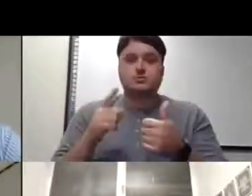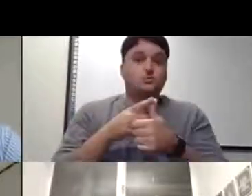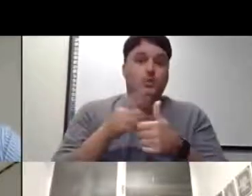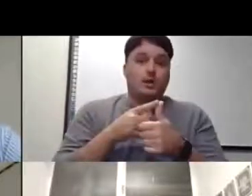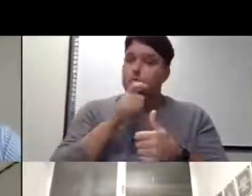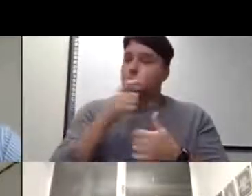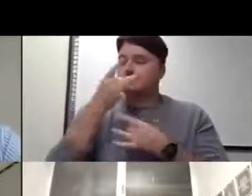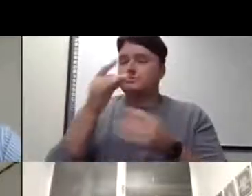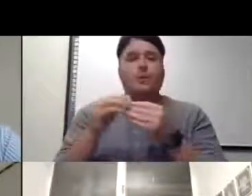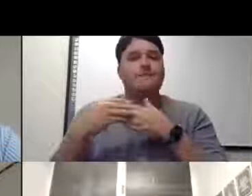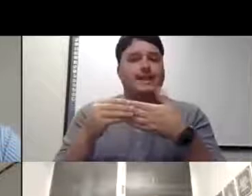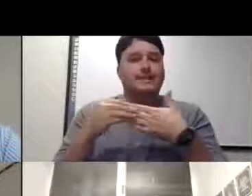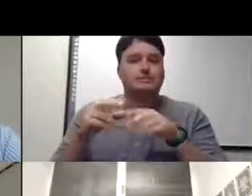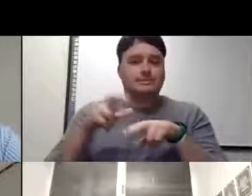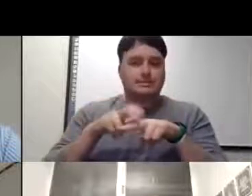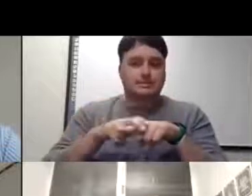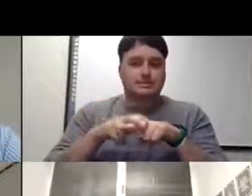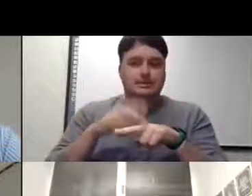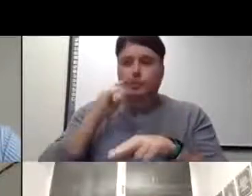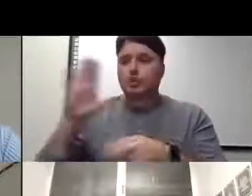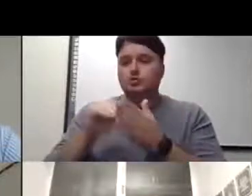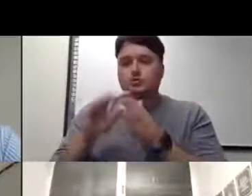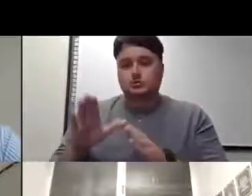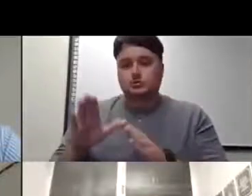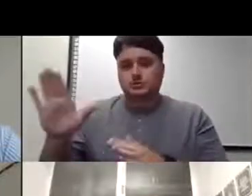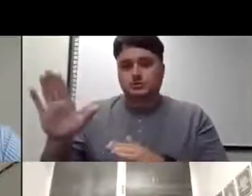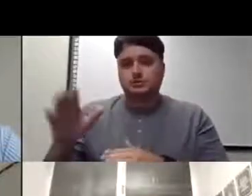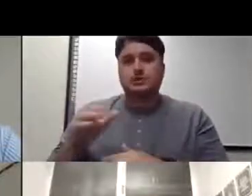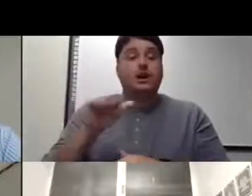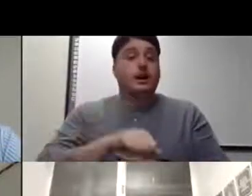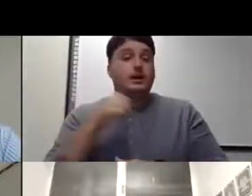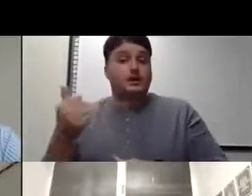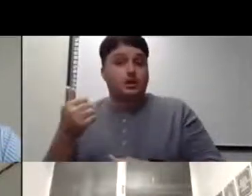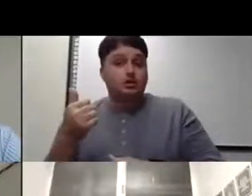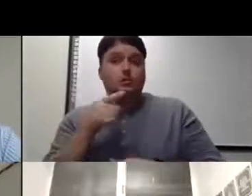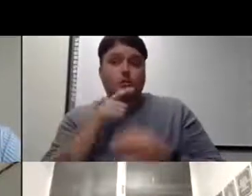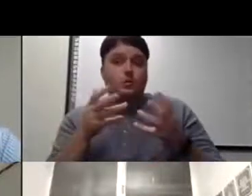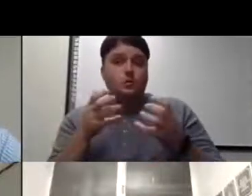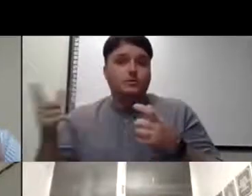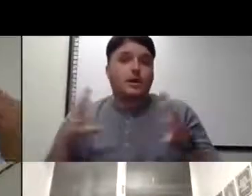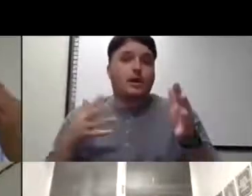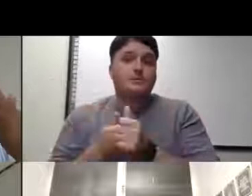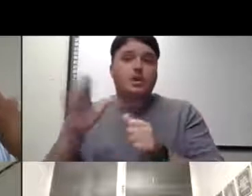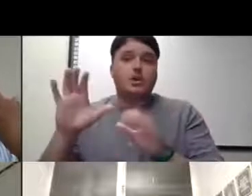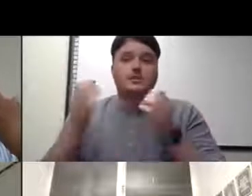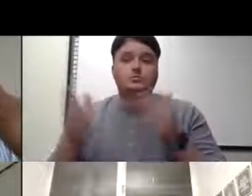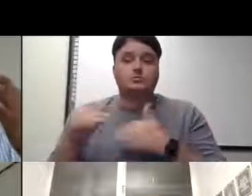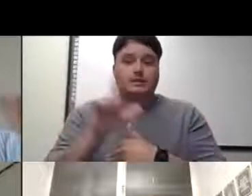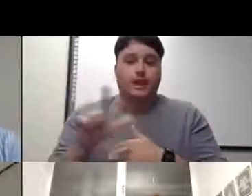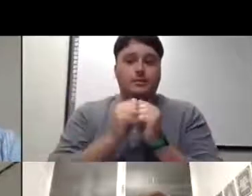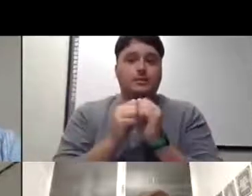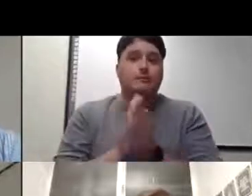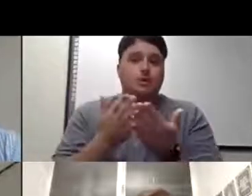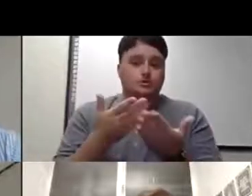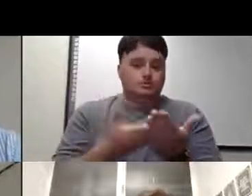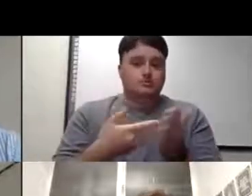more flexible seating for her students, and another who wanted to update her classroom library with books that